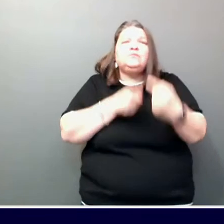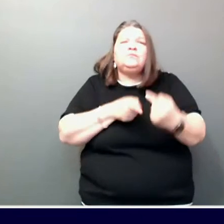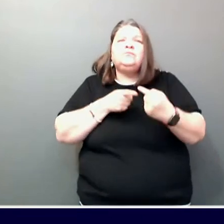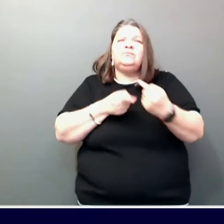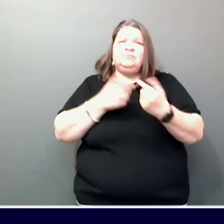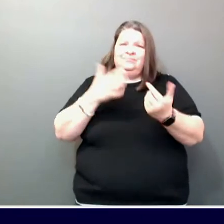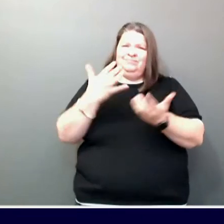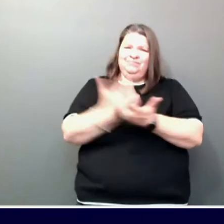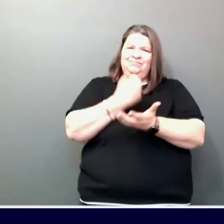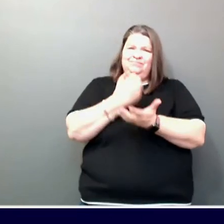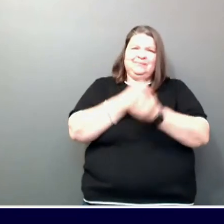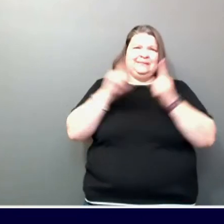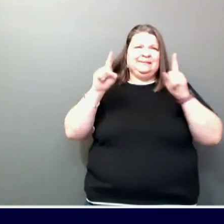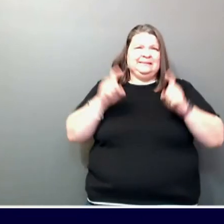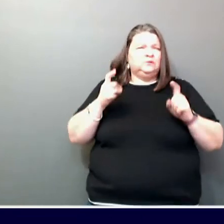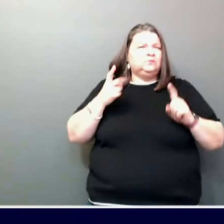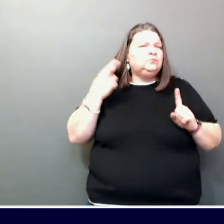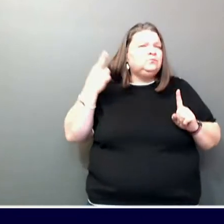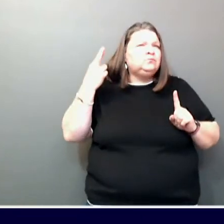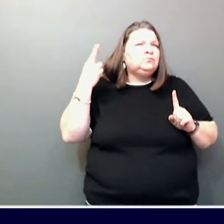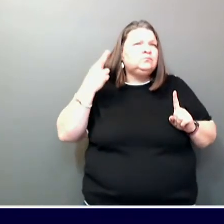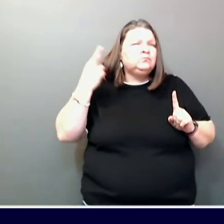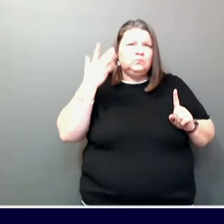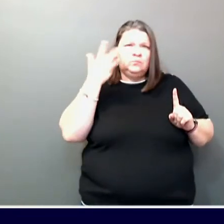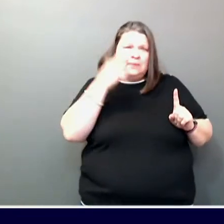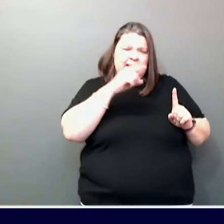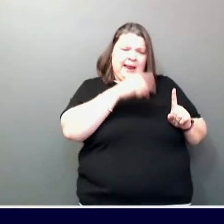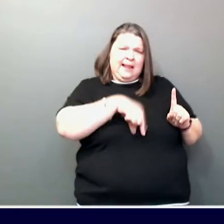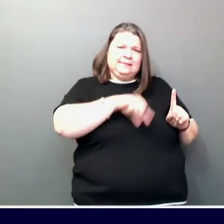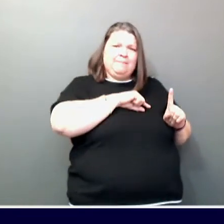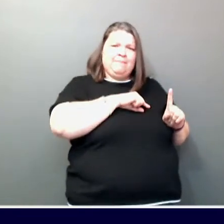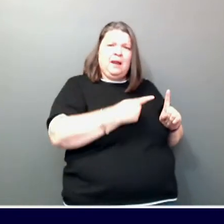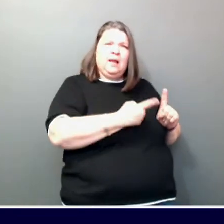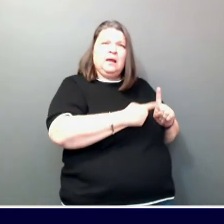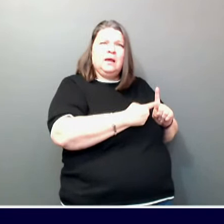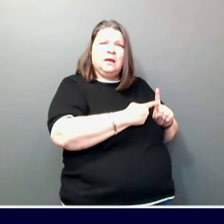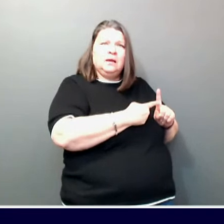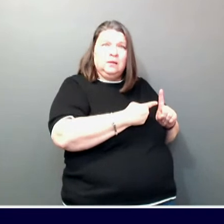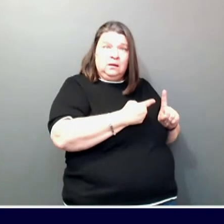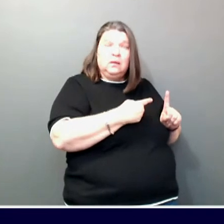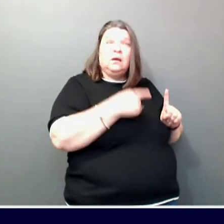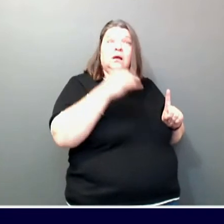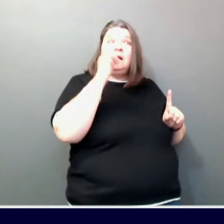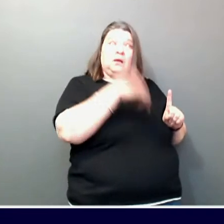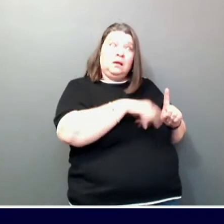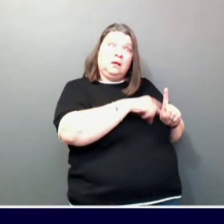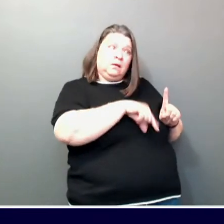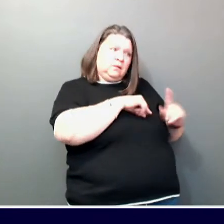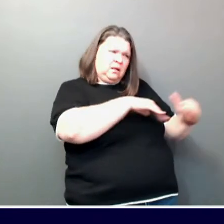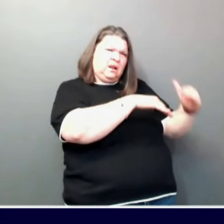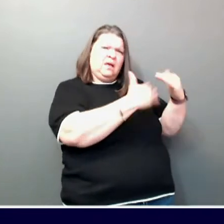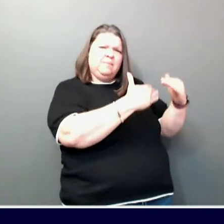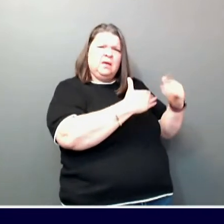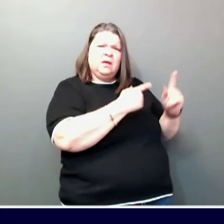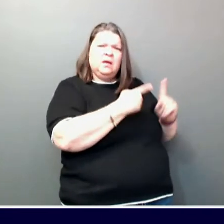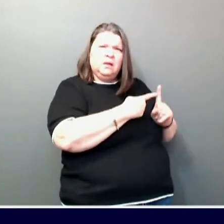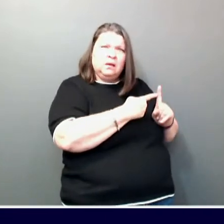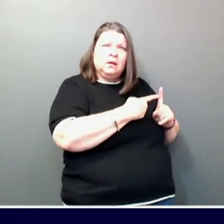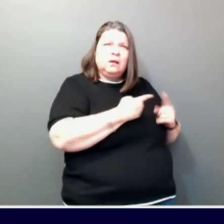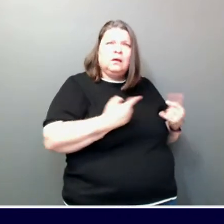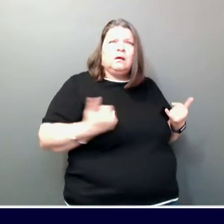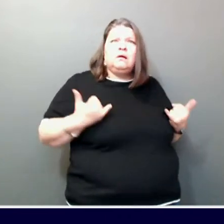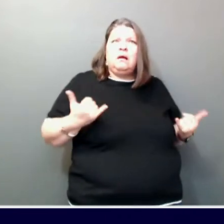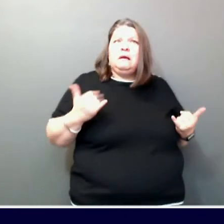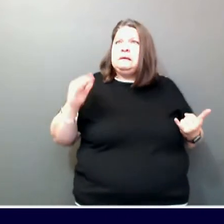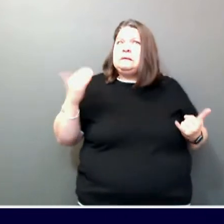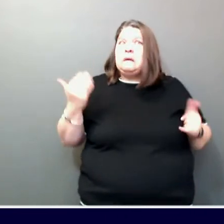why the eligibility was expanded? Was it a lack of, clearly there was a lot of interest because there were 76,000 tests sent out. Was it a lack of